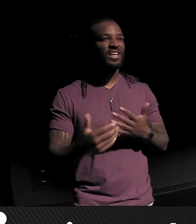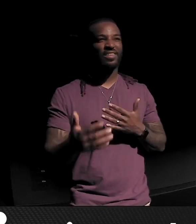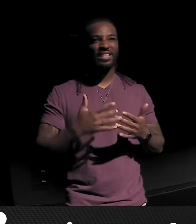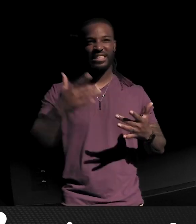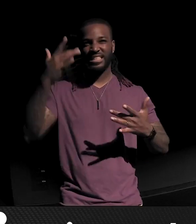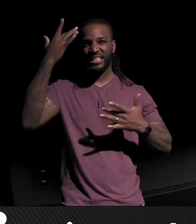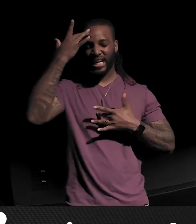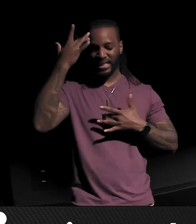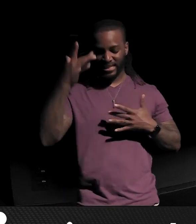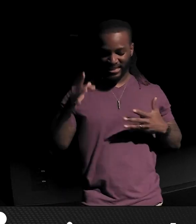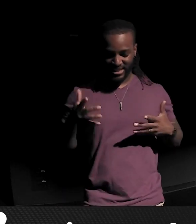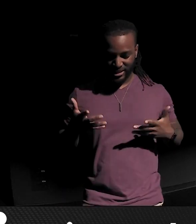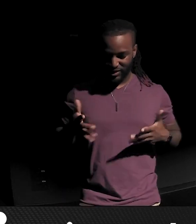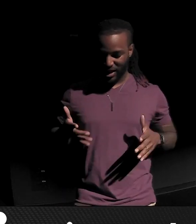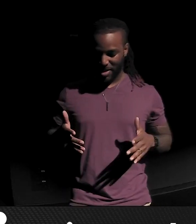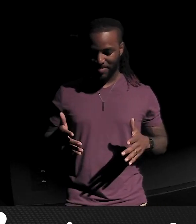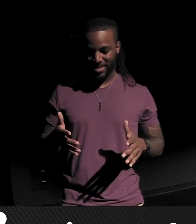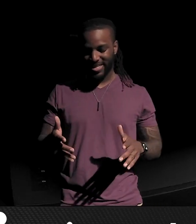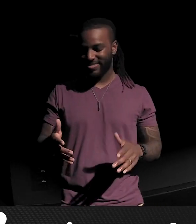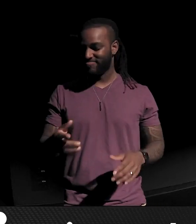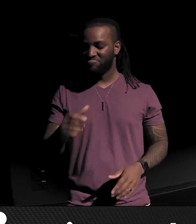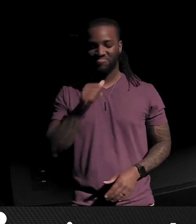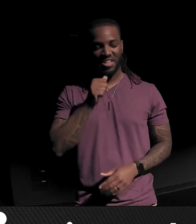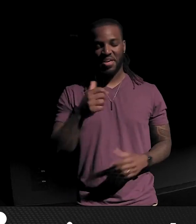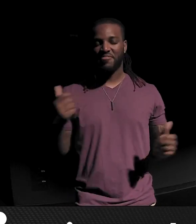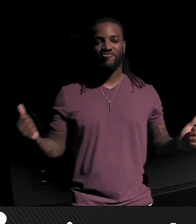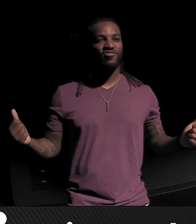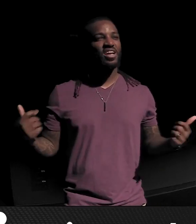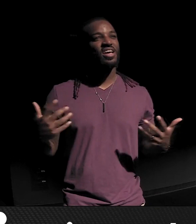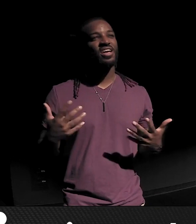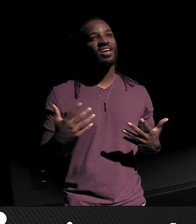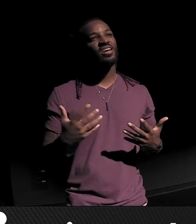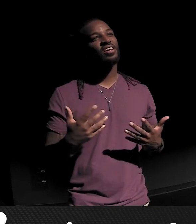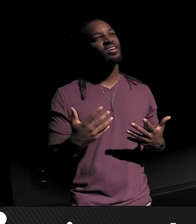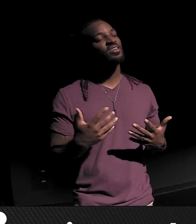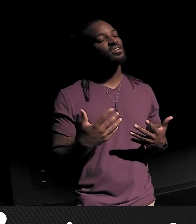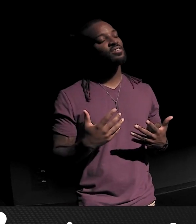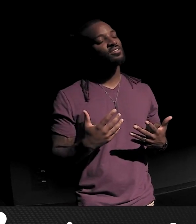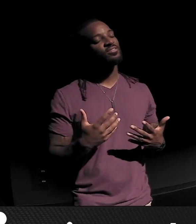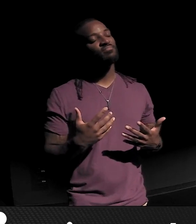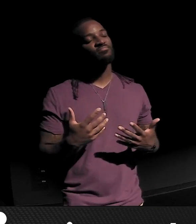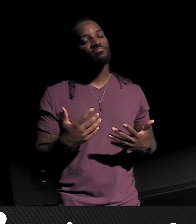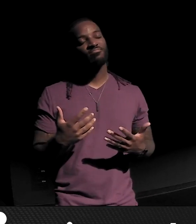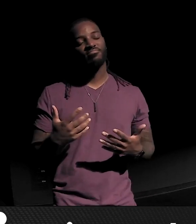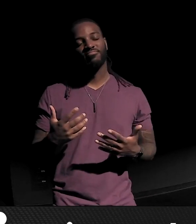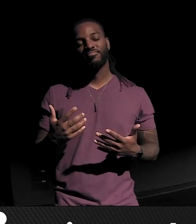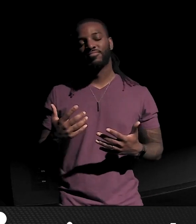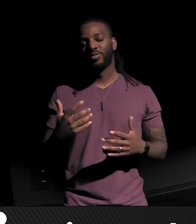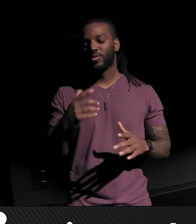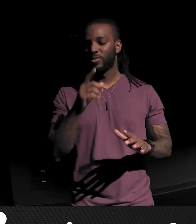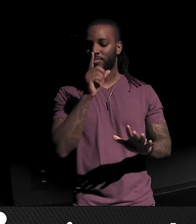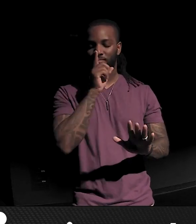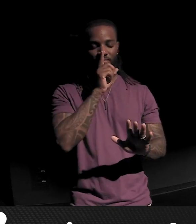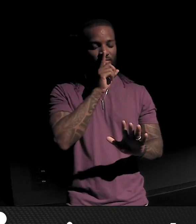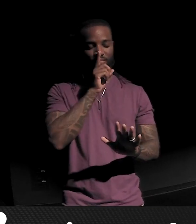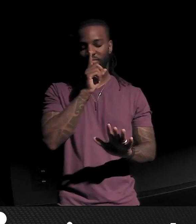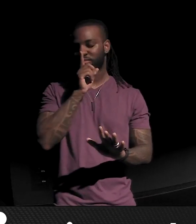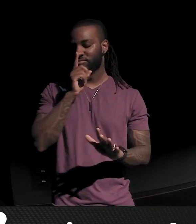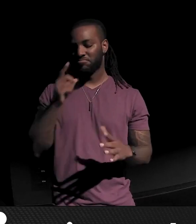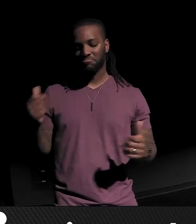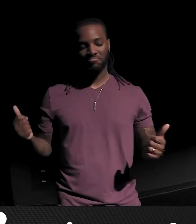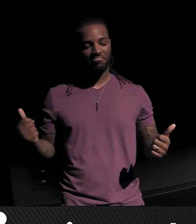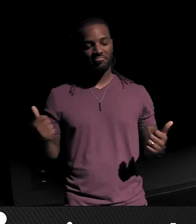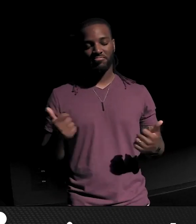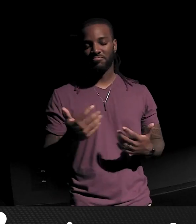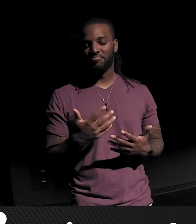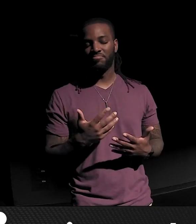even in sickness and trembling. I'm not afraid, no, I'm not